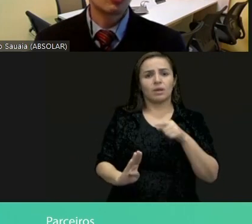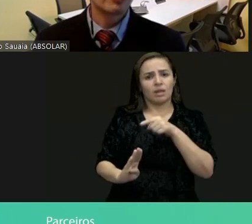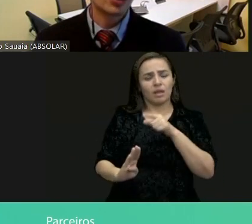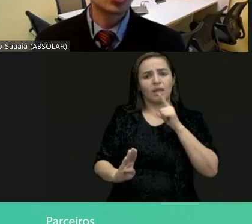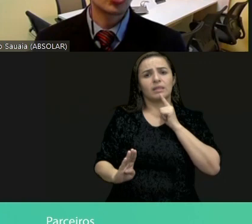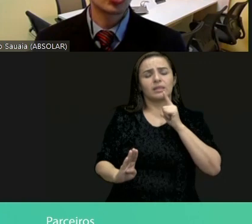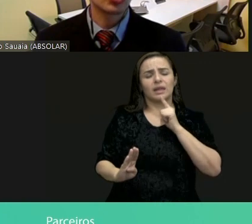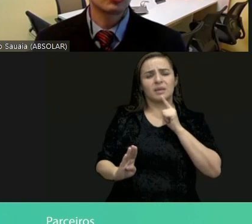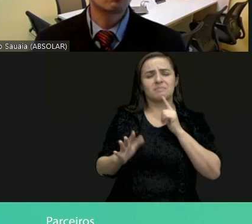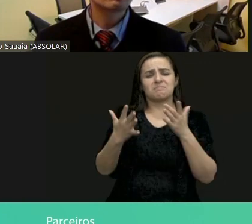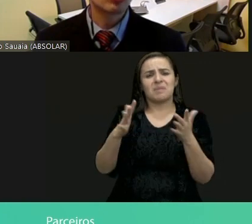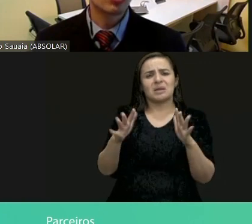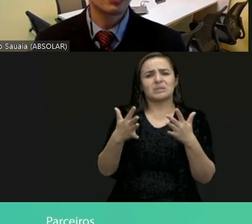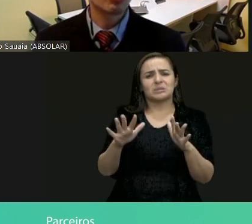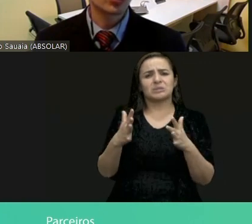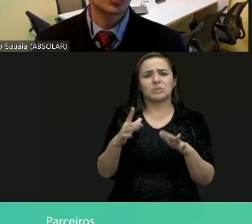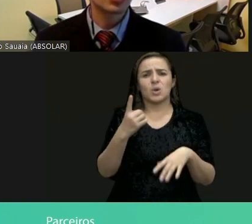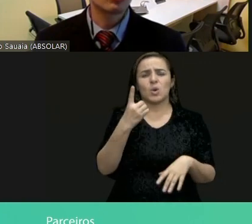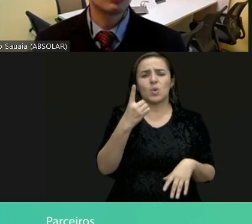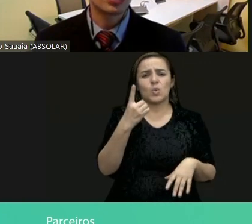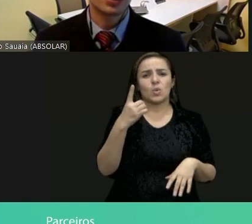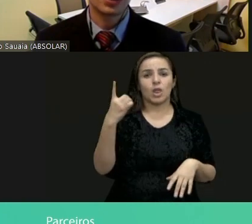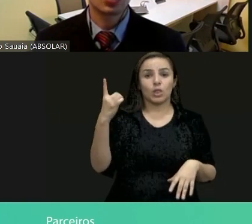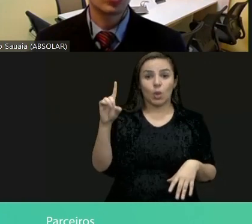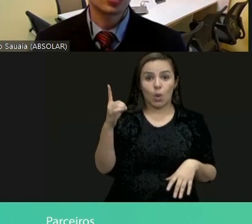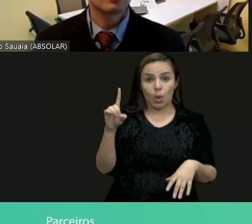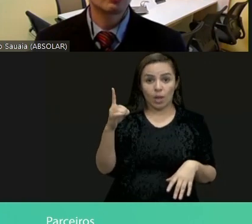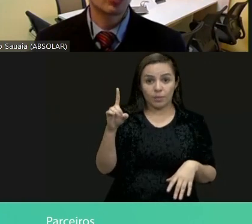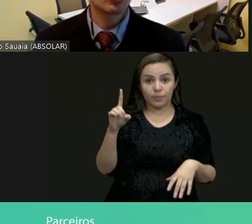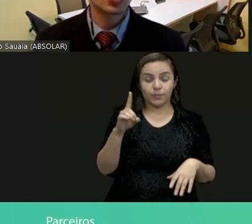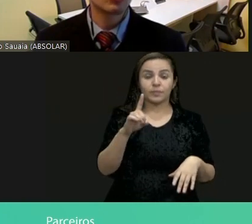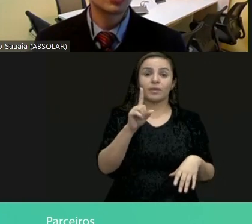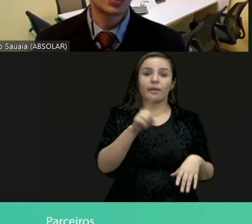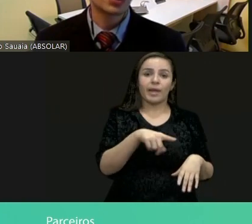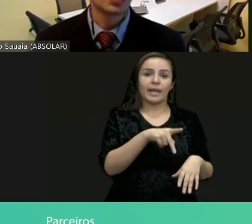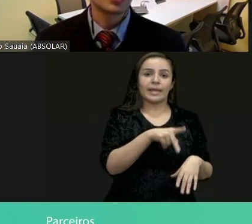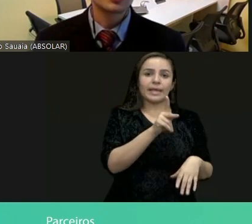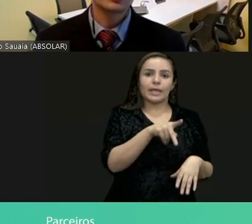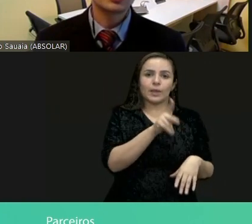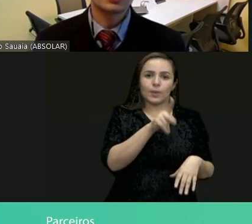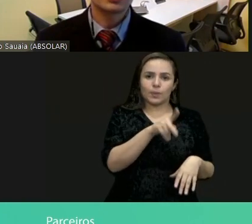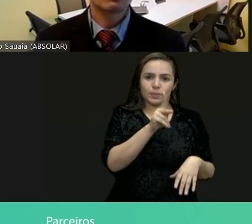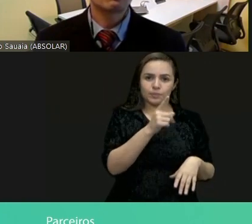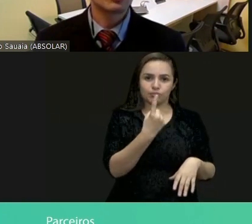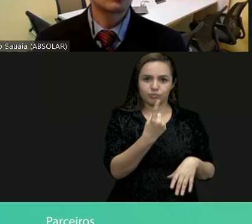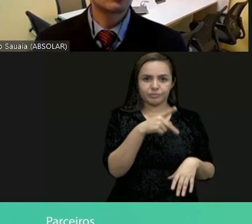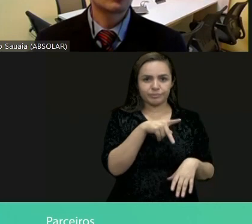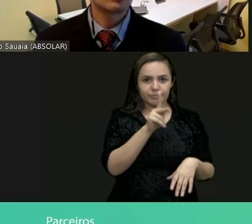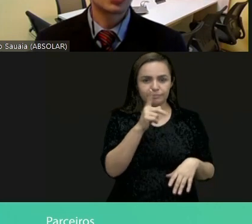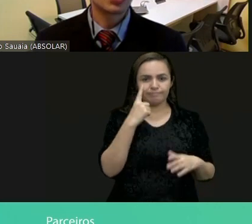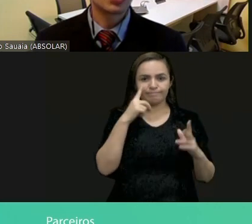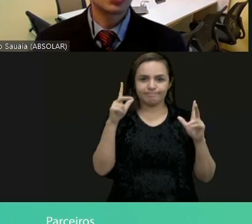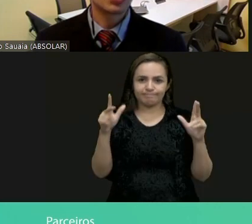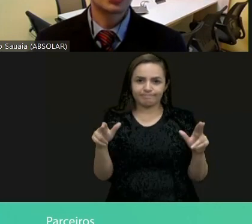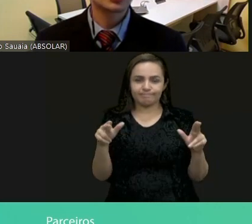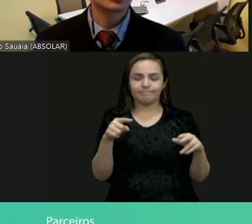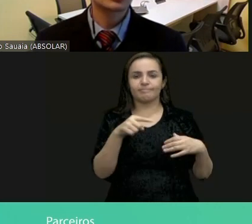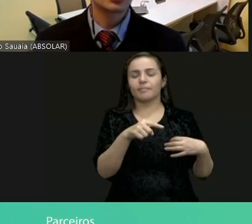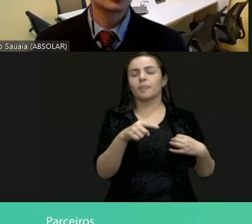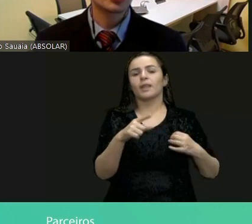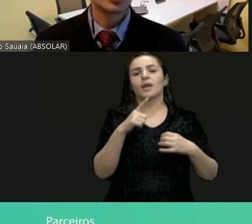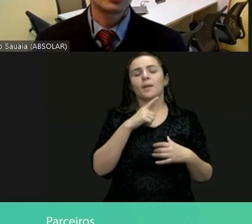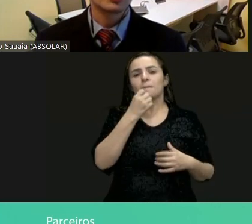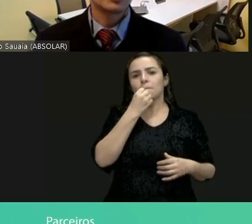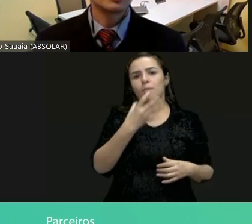And so this is an amount close to $1 per kilo in production.